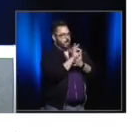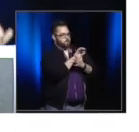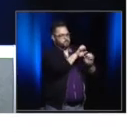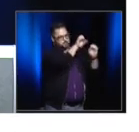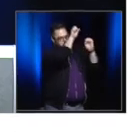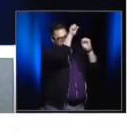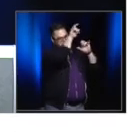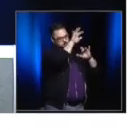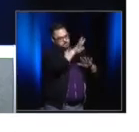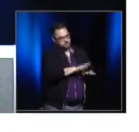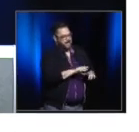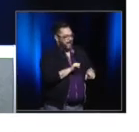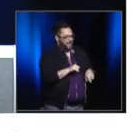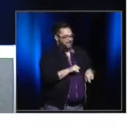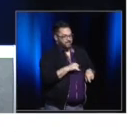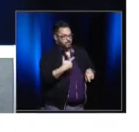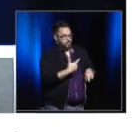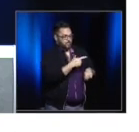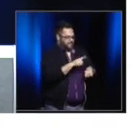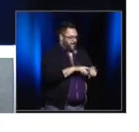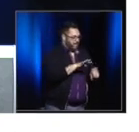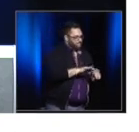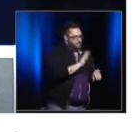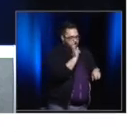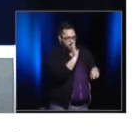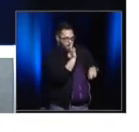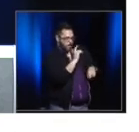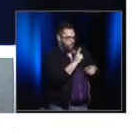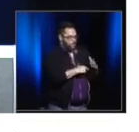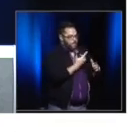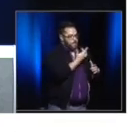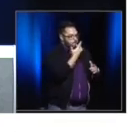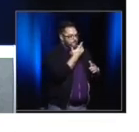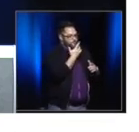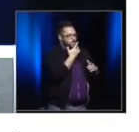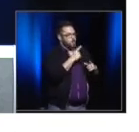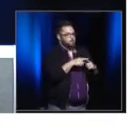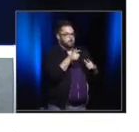their preferred prey are no longer around. We're already seeing shifts in dolphins'